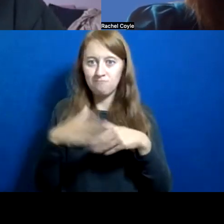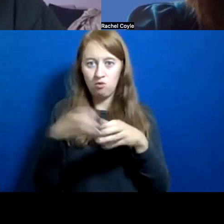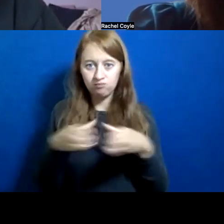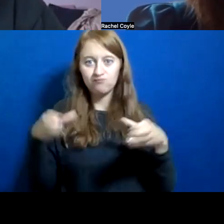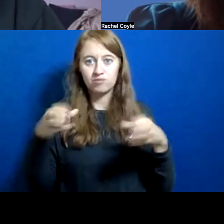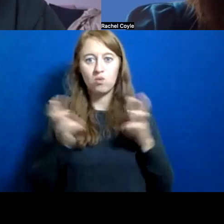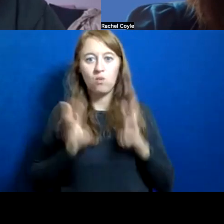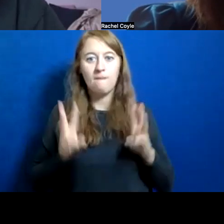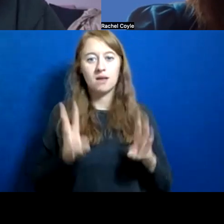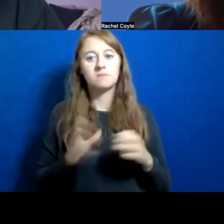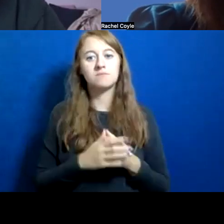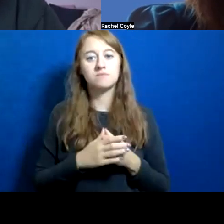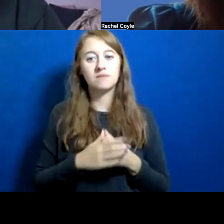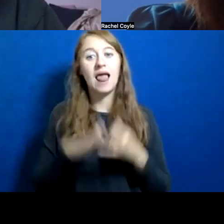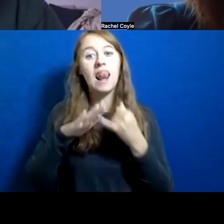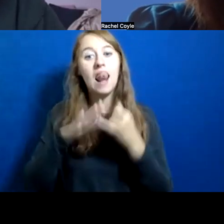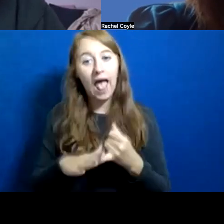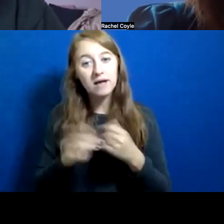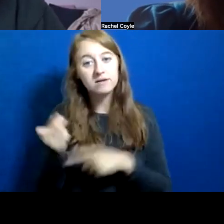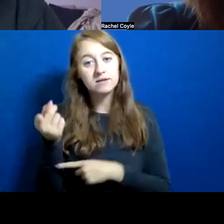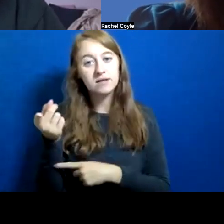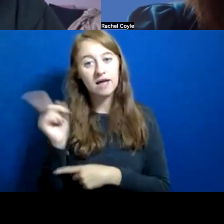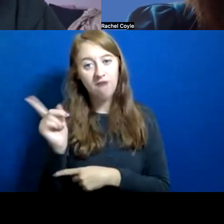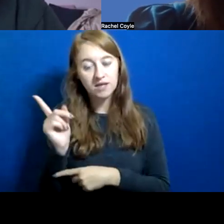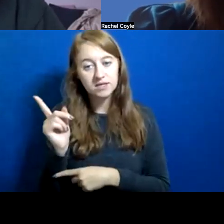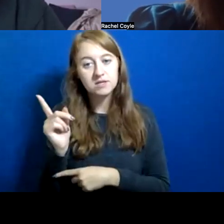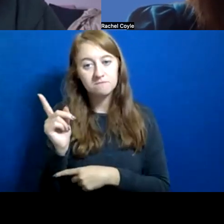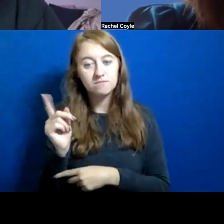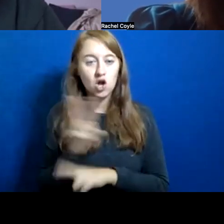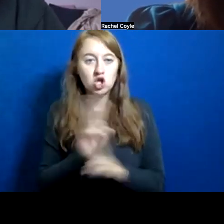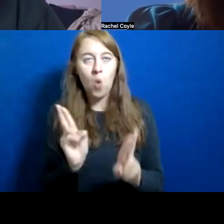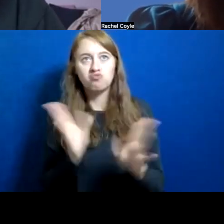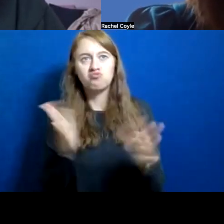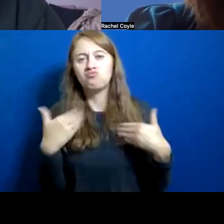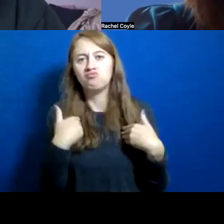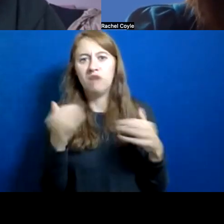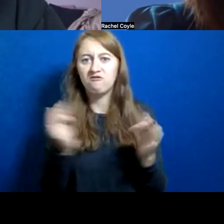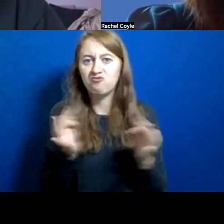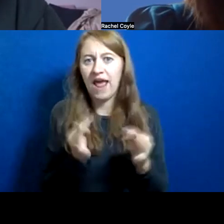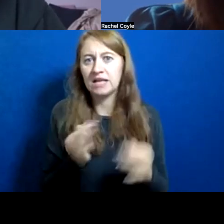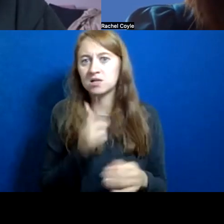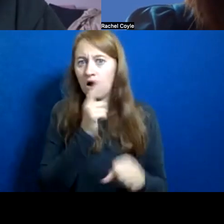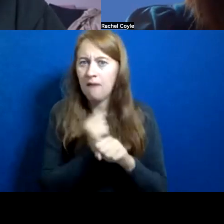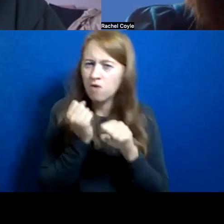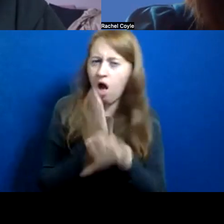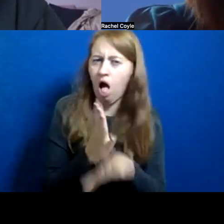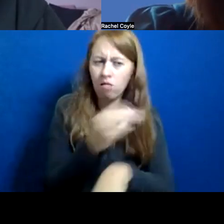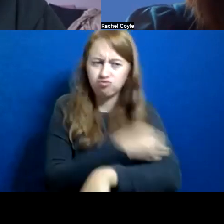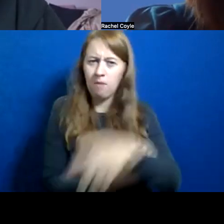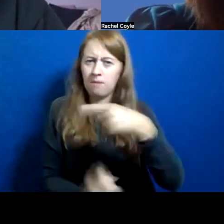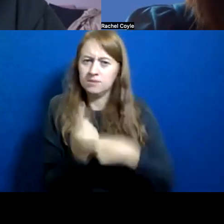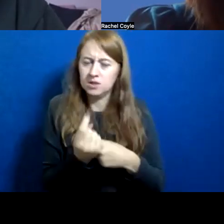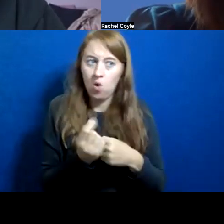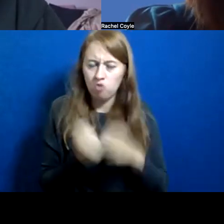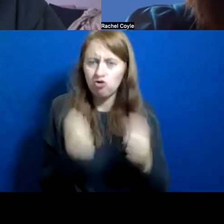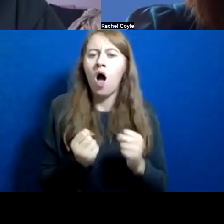last piece of advice would be, don't be afraid to talk about all issues that you're passionate about. Don't just think about the issues that you think women